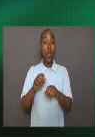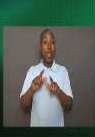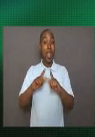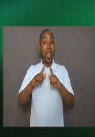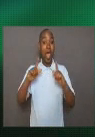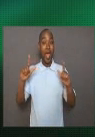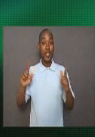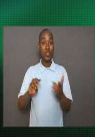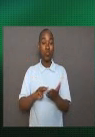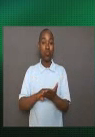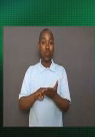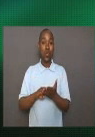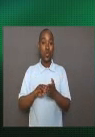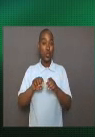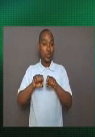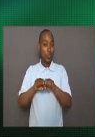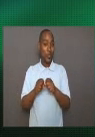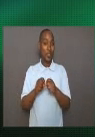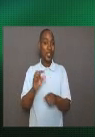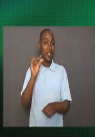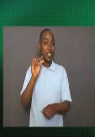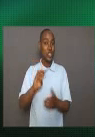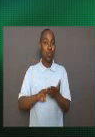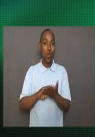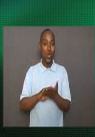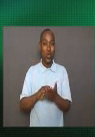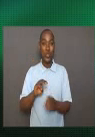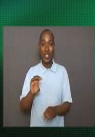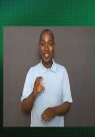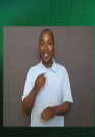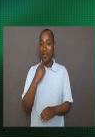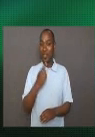large molecules into smaller molecules.